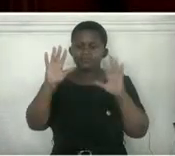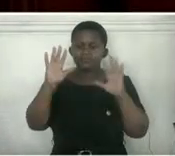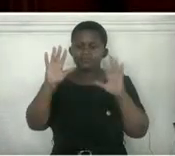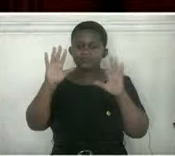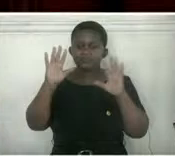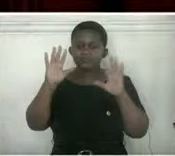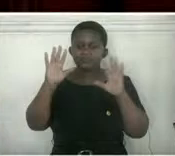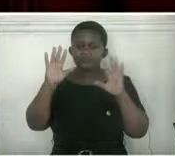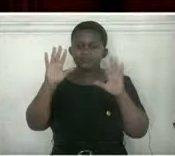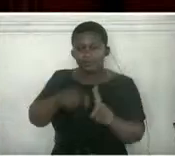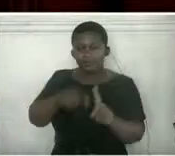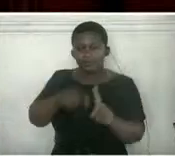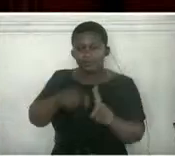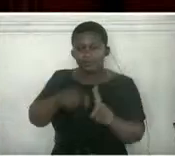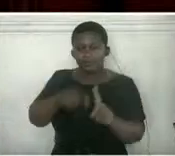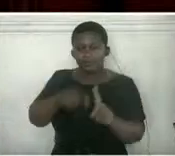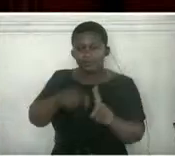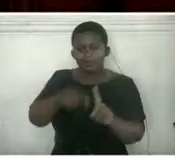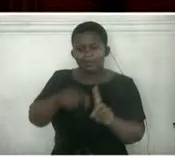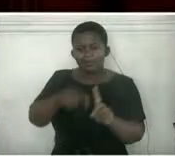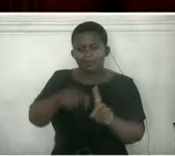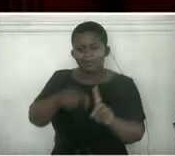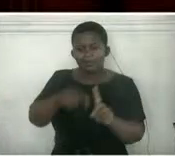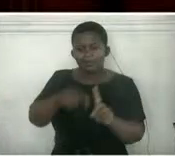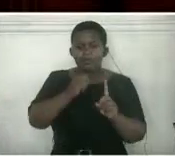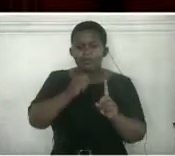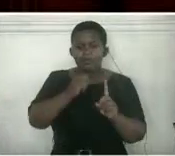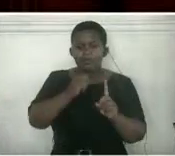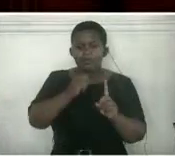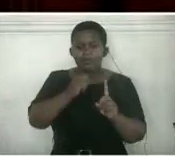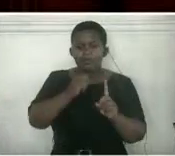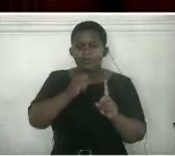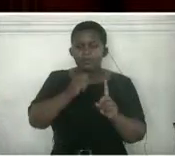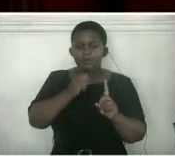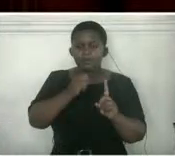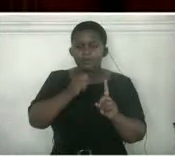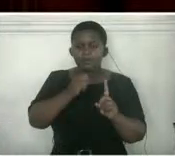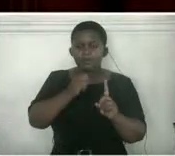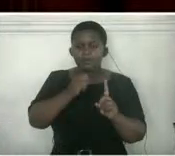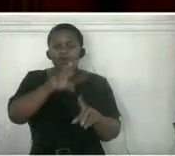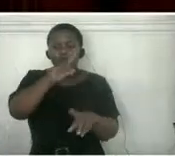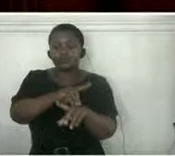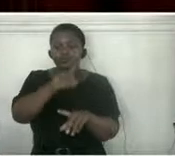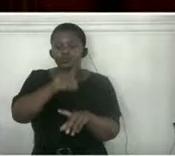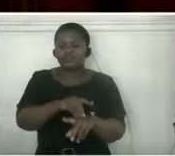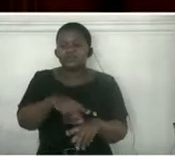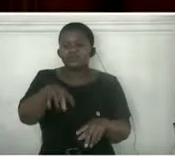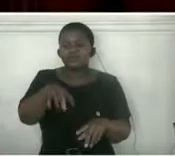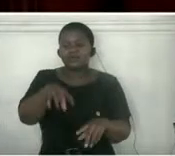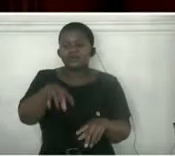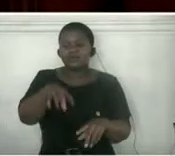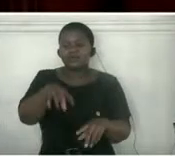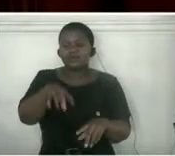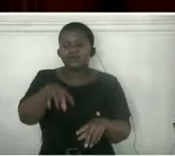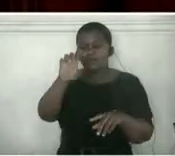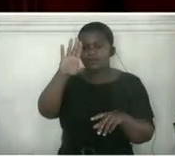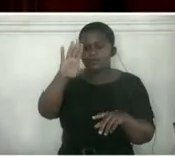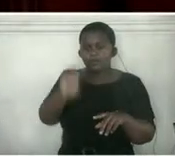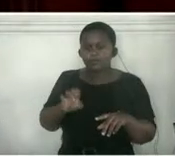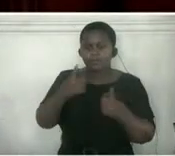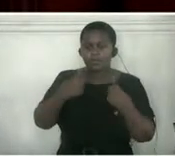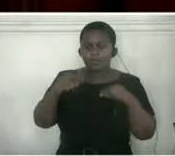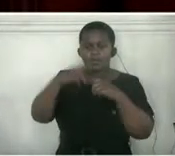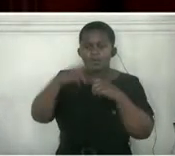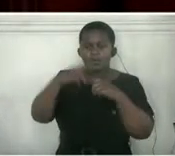of this KwaZulu-Natal legislature, Umkhumbu Kunethezeka, Dr. Michelle Kadebe, we were reminded of